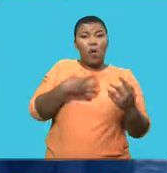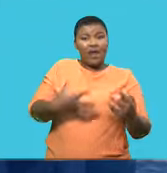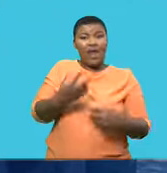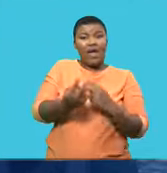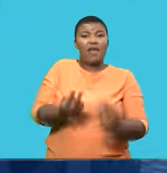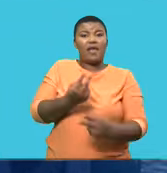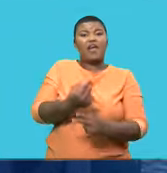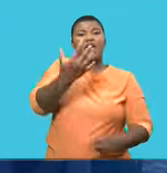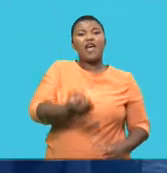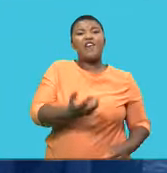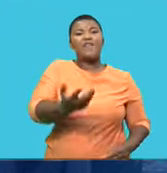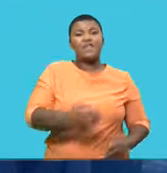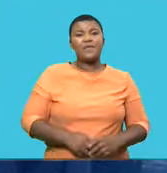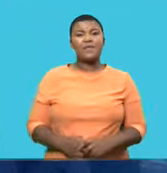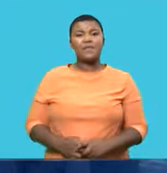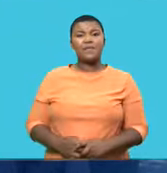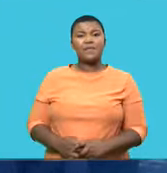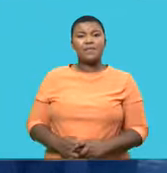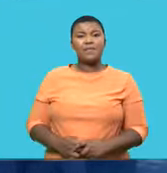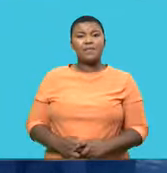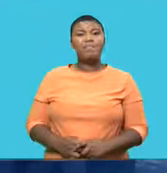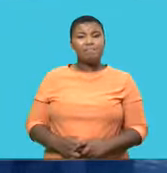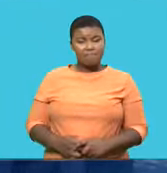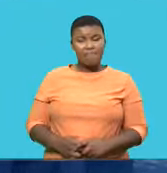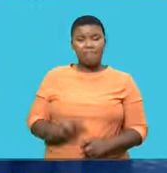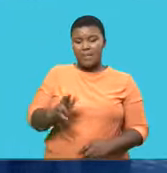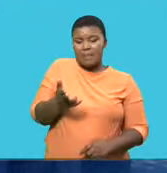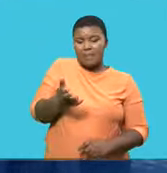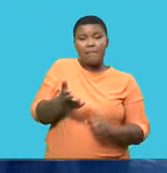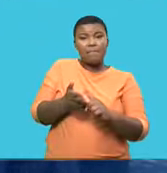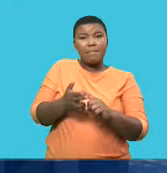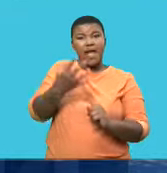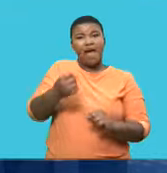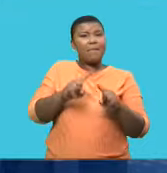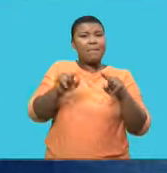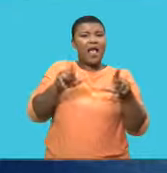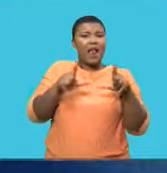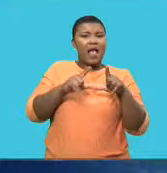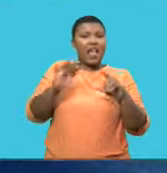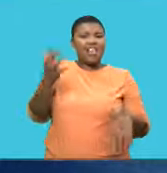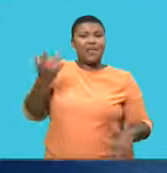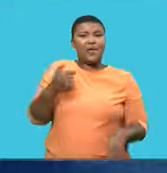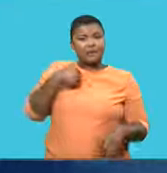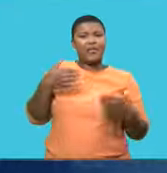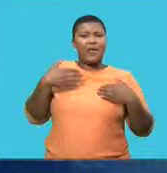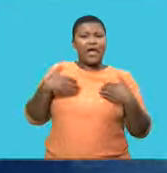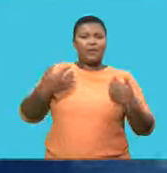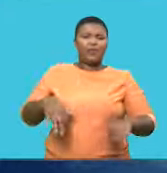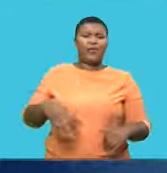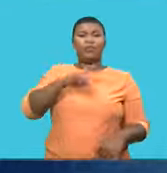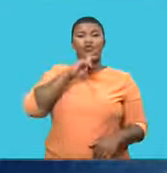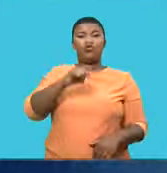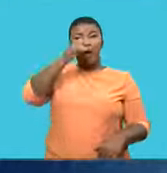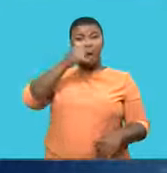possession of live ammunition without the license, was also arrested. And we are happy that those who are dealing